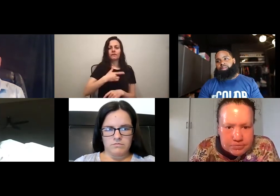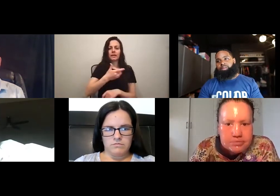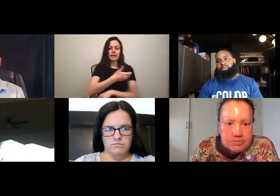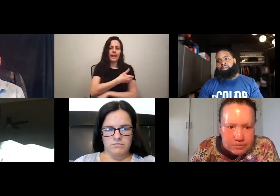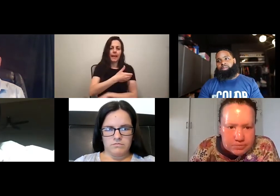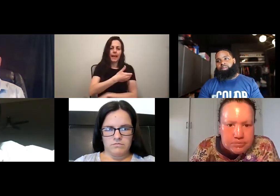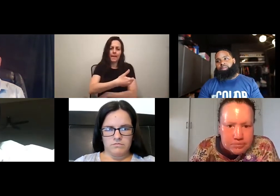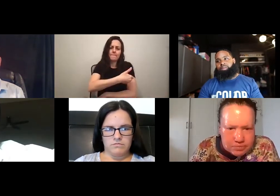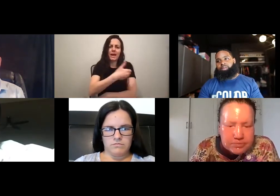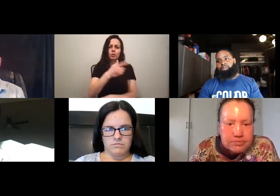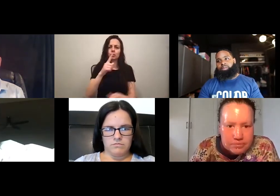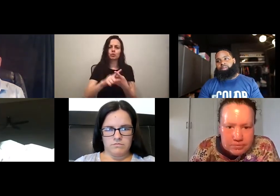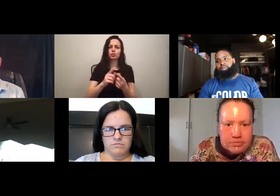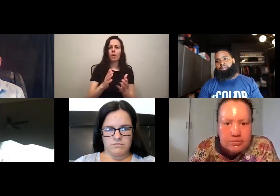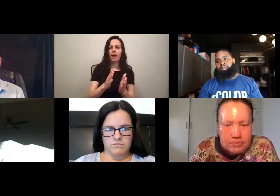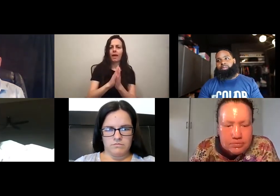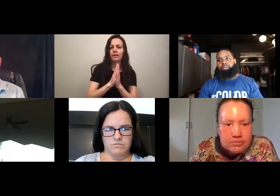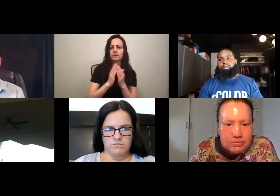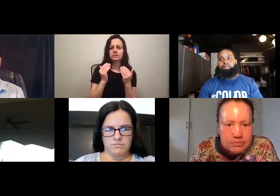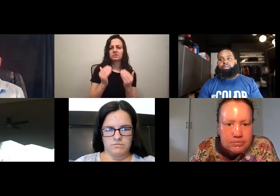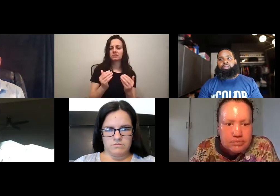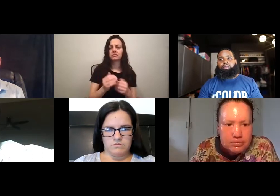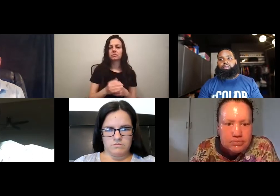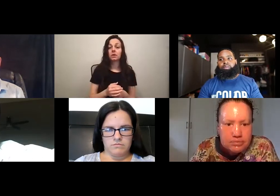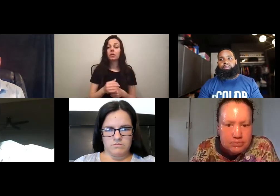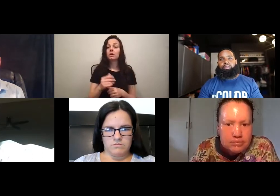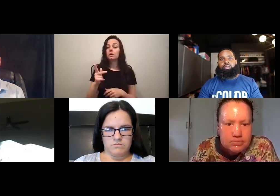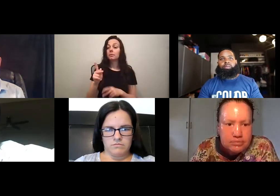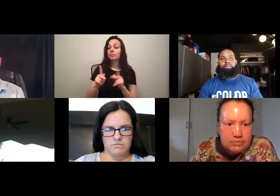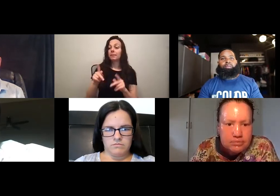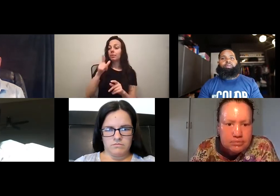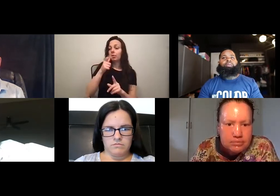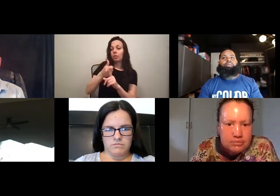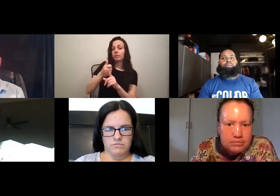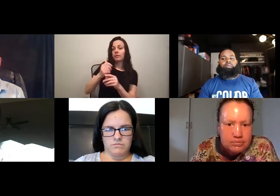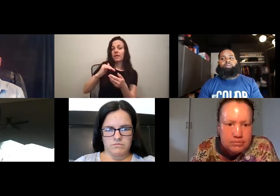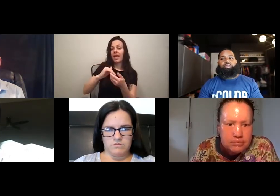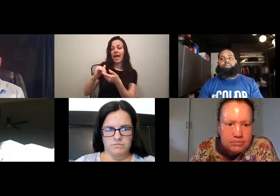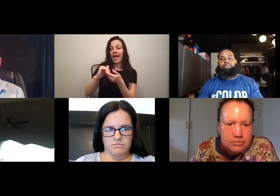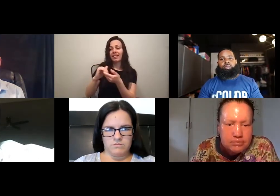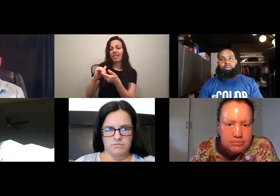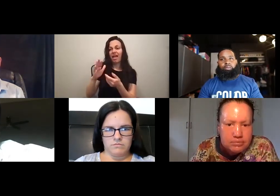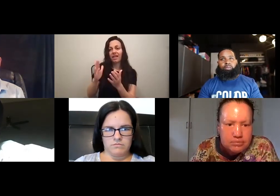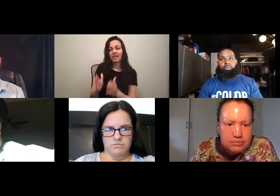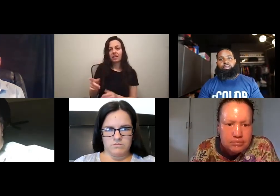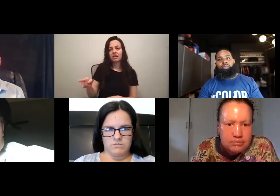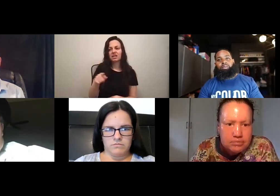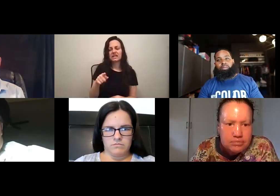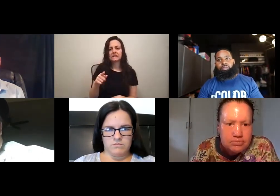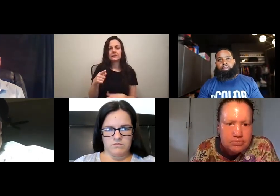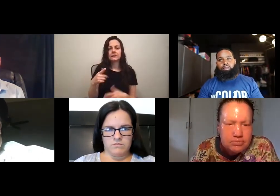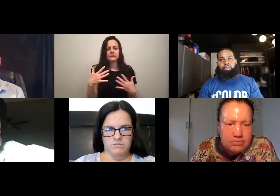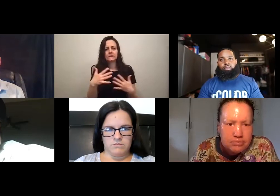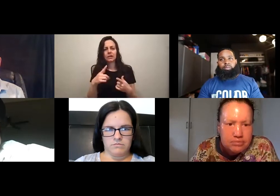A lot of times people who would want to be allies are afraid to ask the questions of how we do